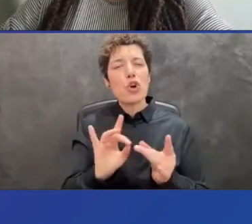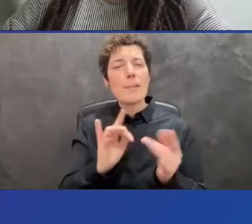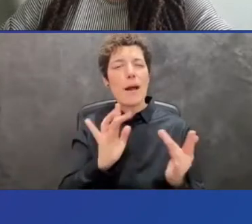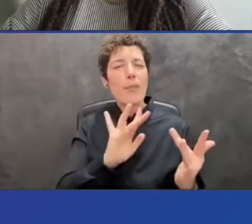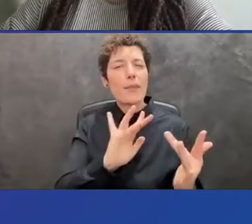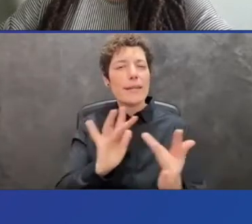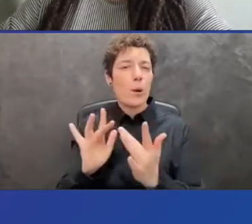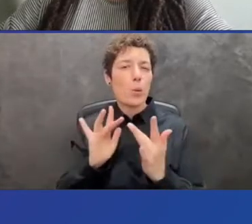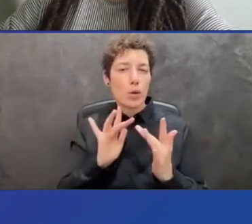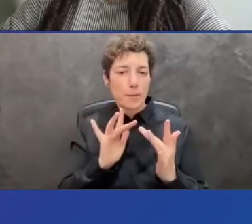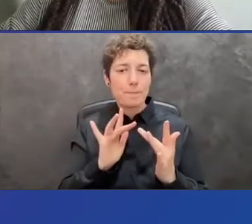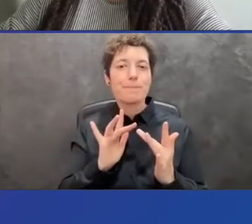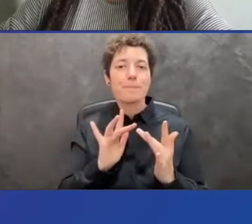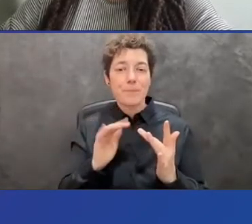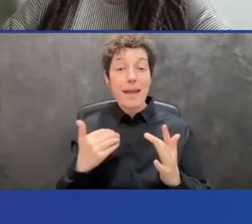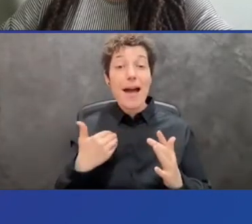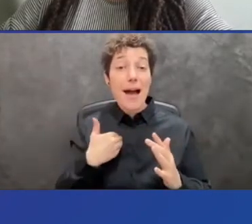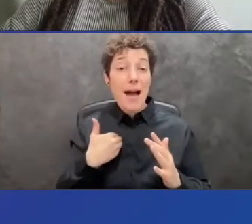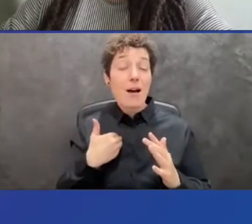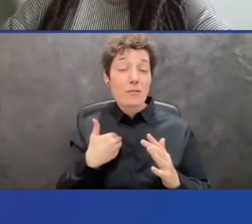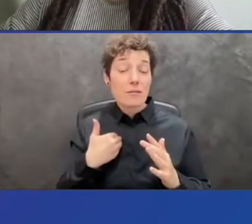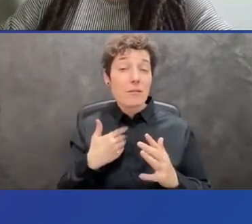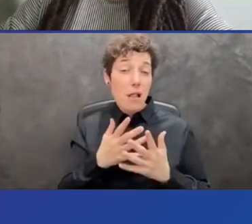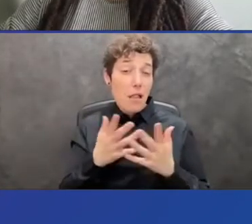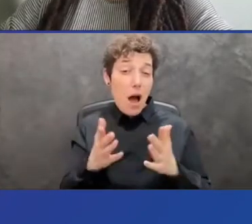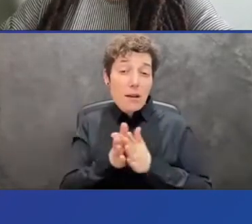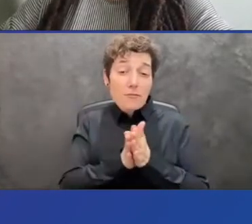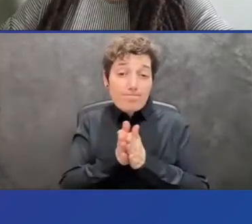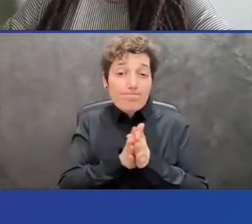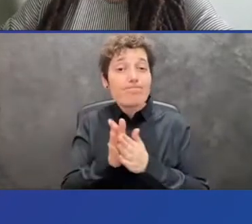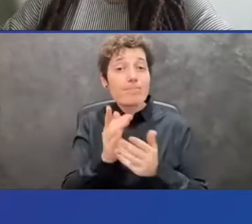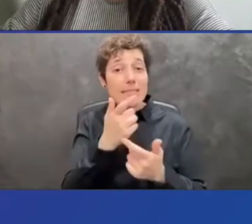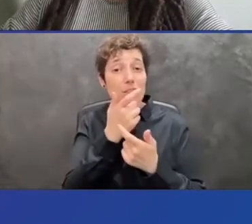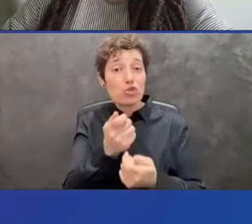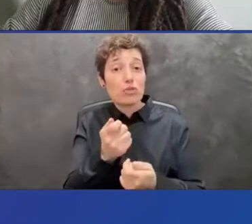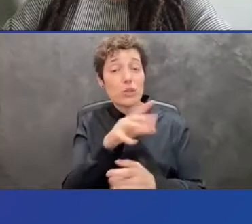there's a great interest within the women of color